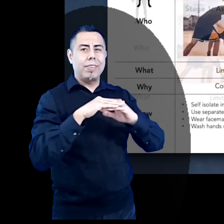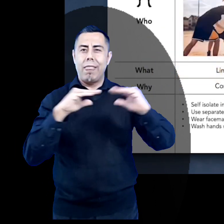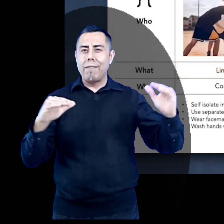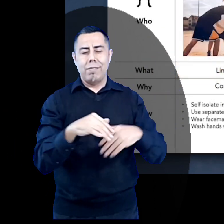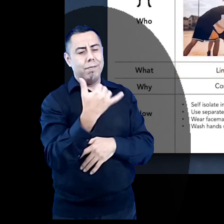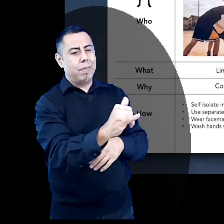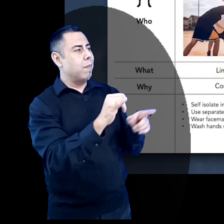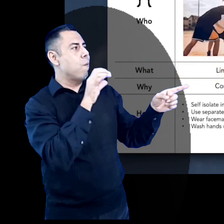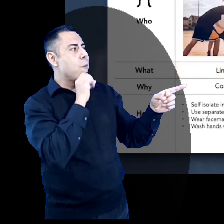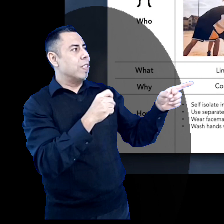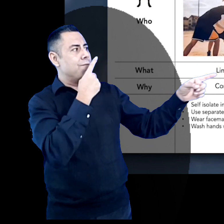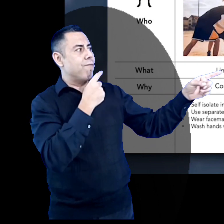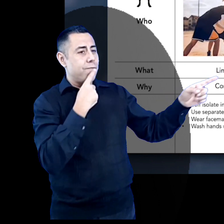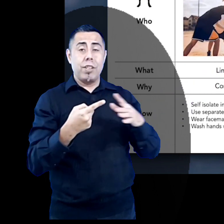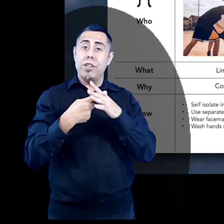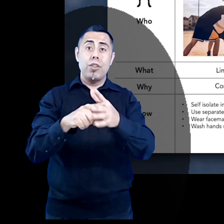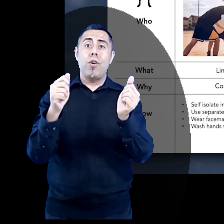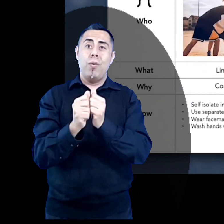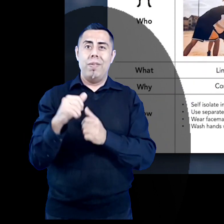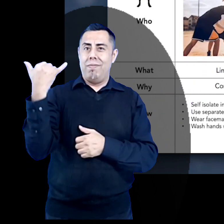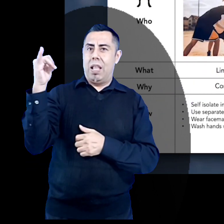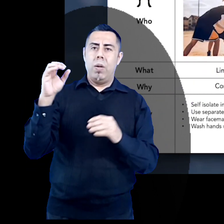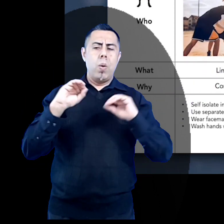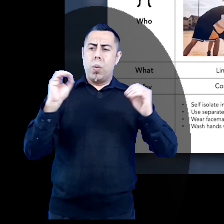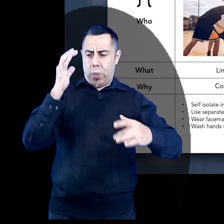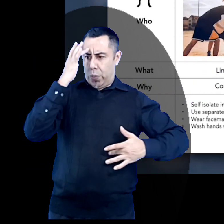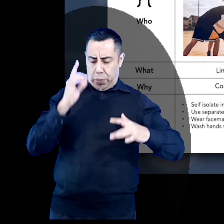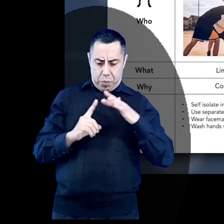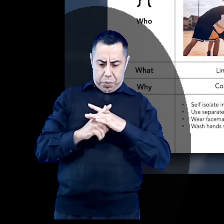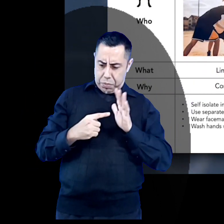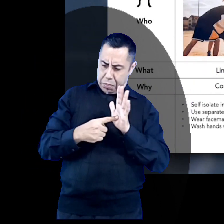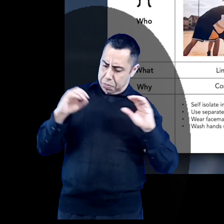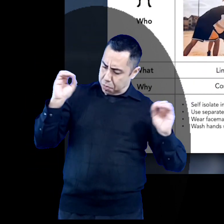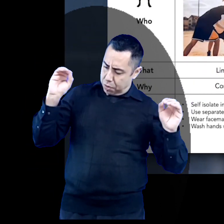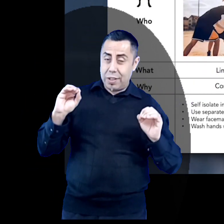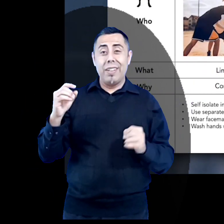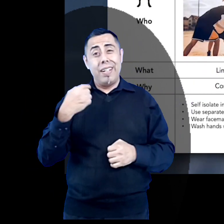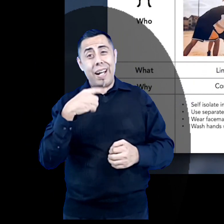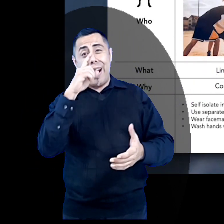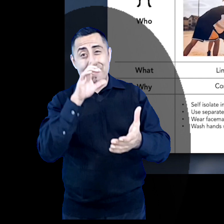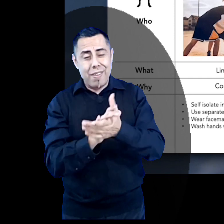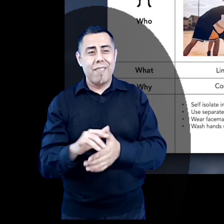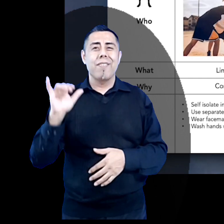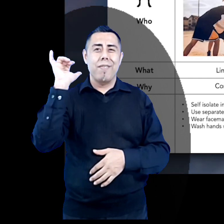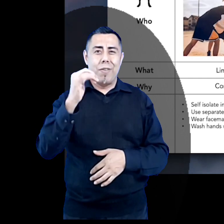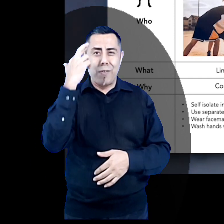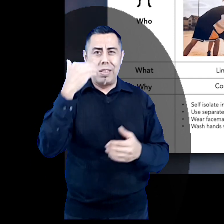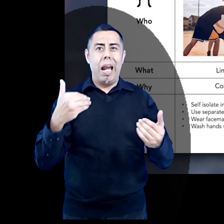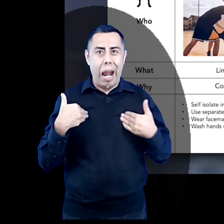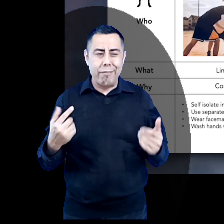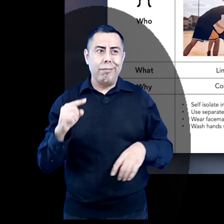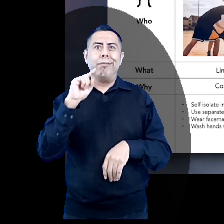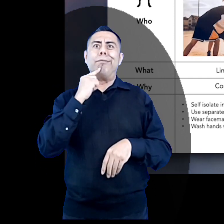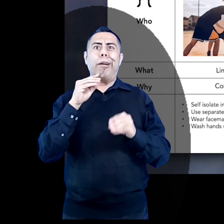of COVID. And let's start now with the asymptomatic patient. I believe this is why we have this immense